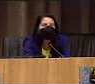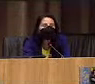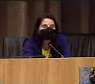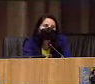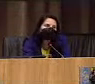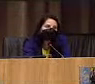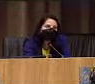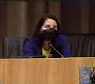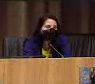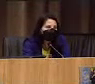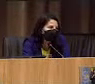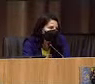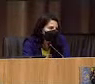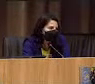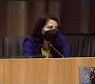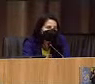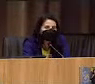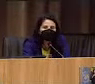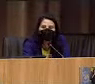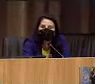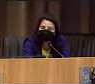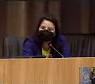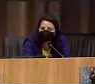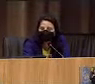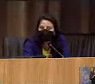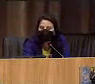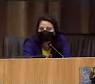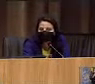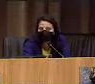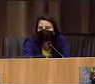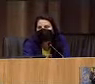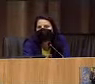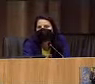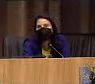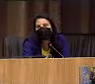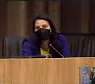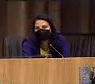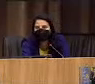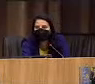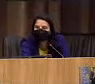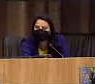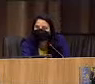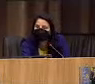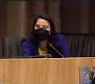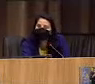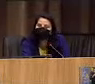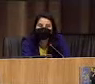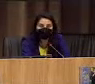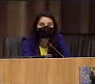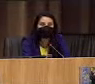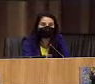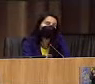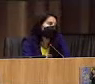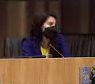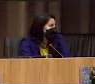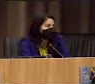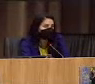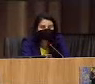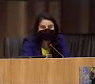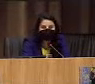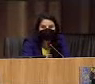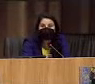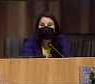So because of that, in Florianopolis, we opted to use this data bank